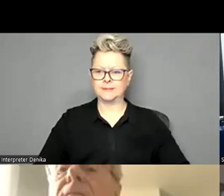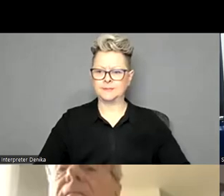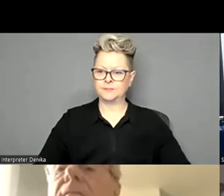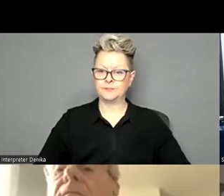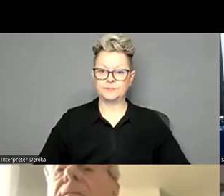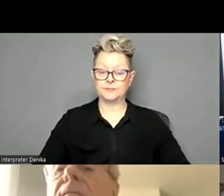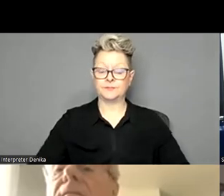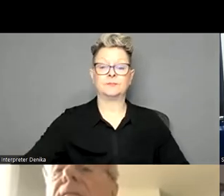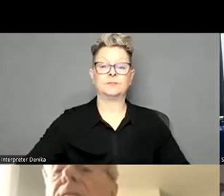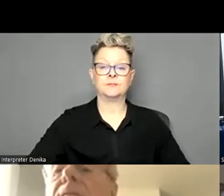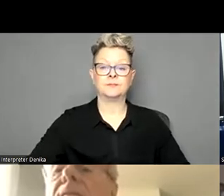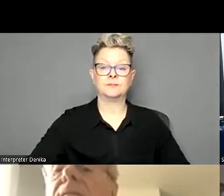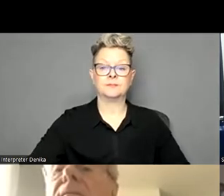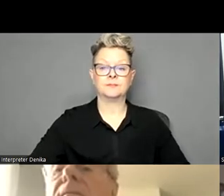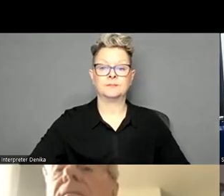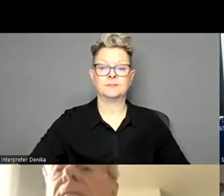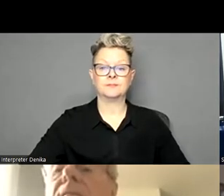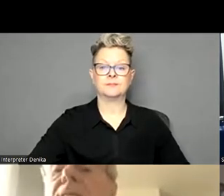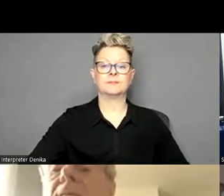if you don't mind recording.